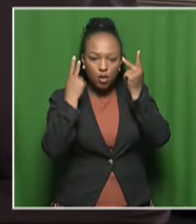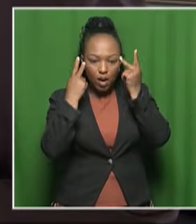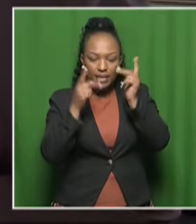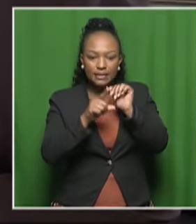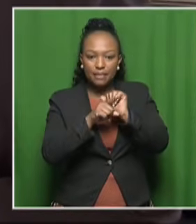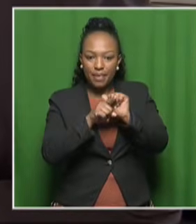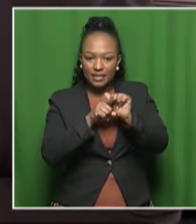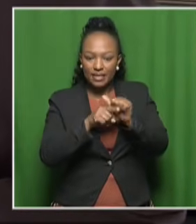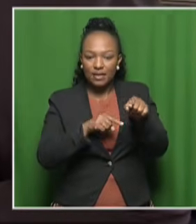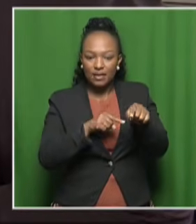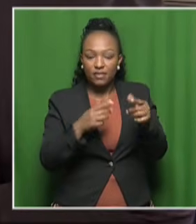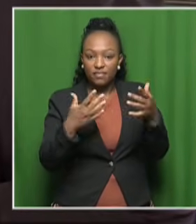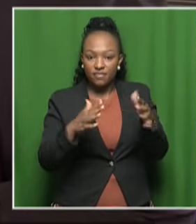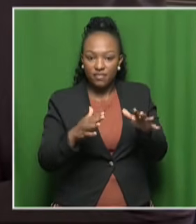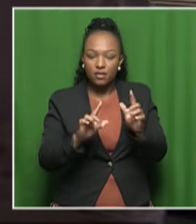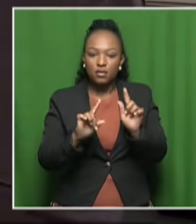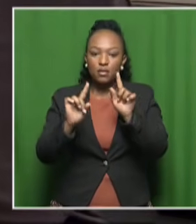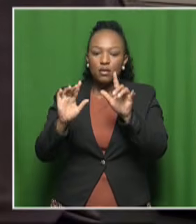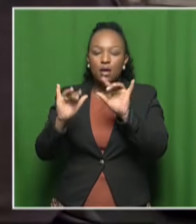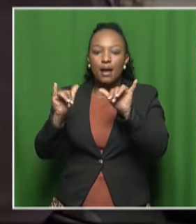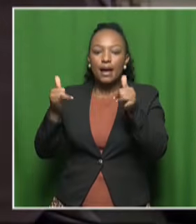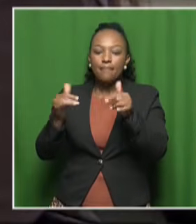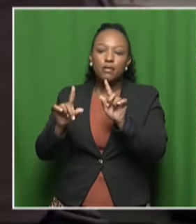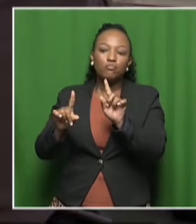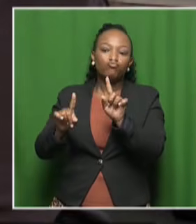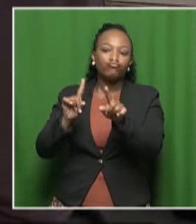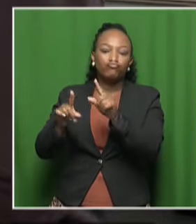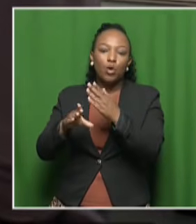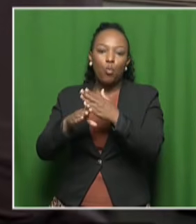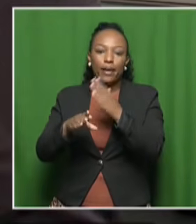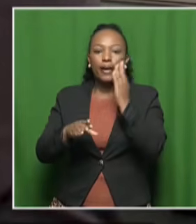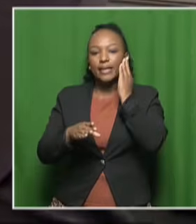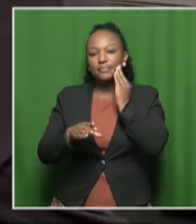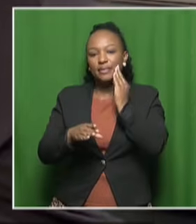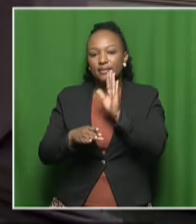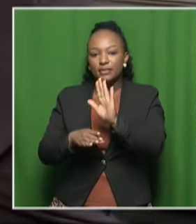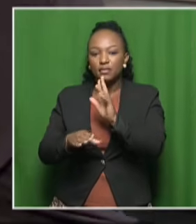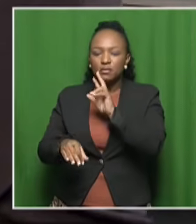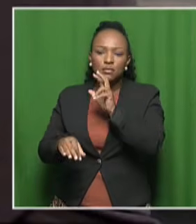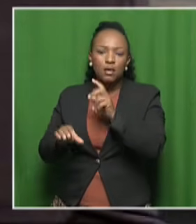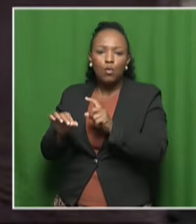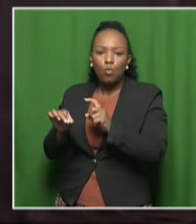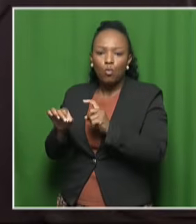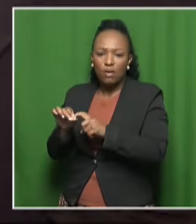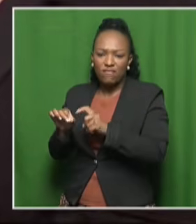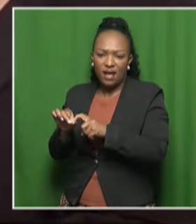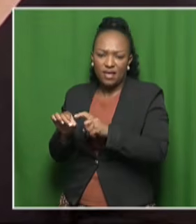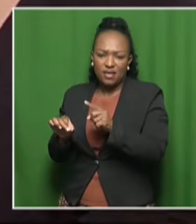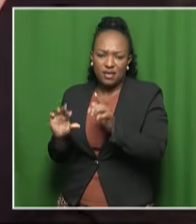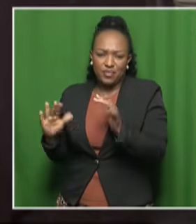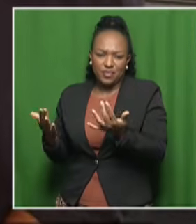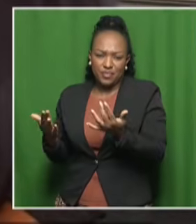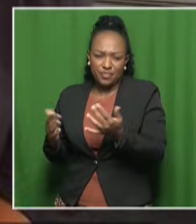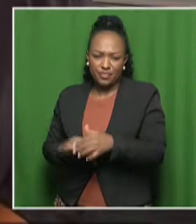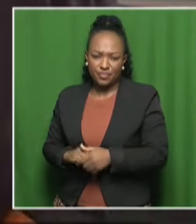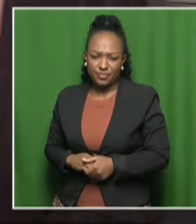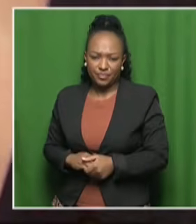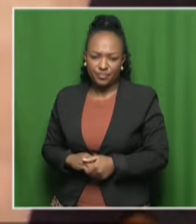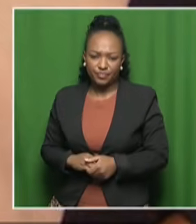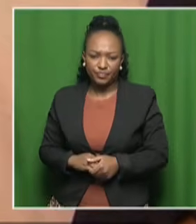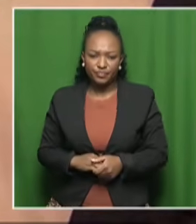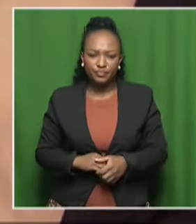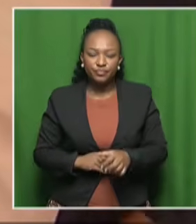modules. And then they go to the companies for their workplace experience. What do they need to qualify to enter this program? A minimum